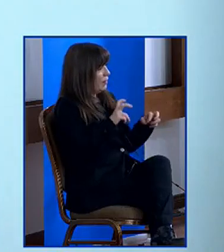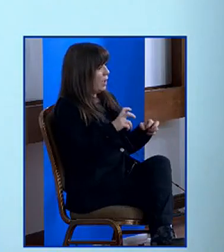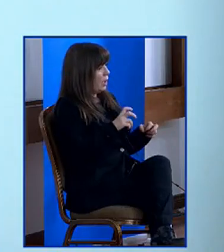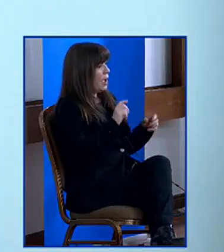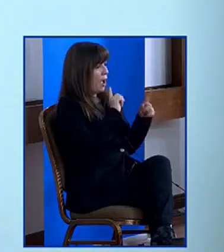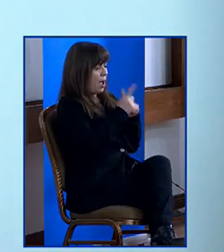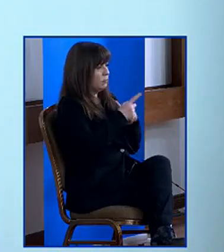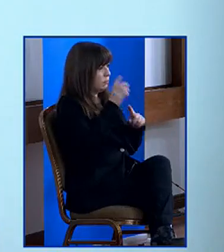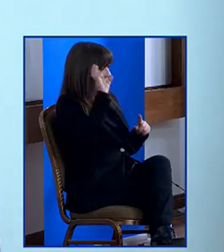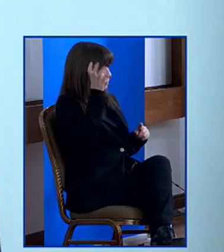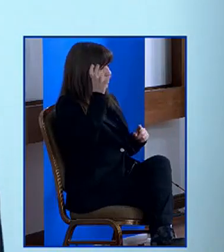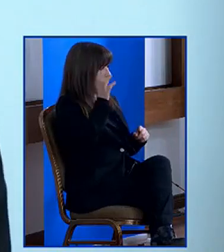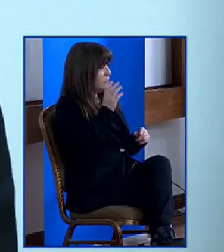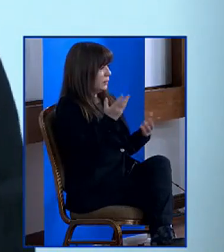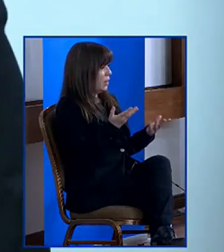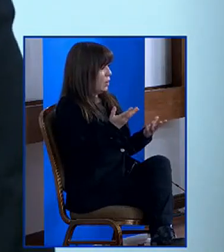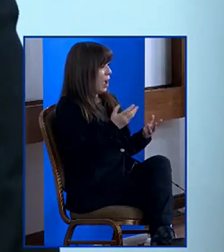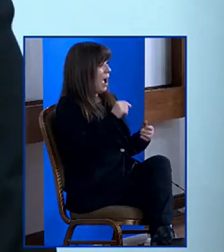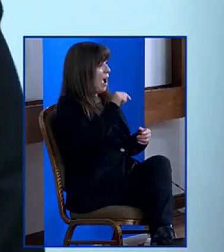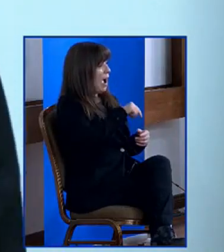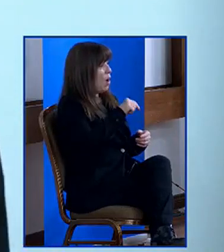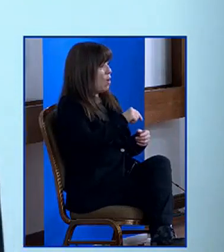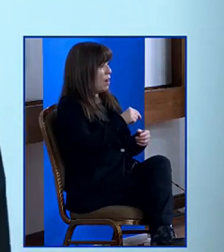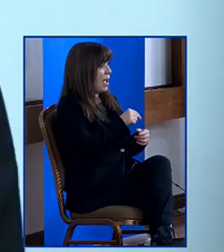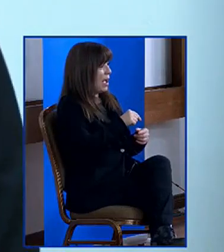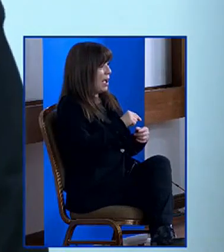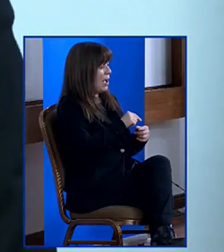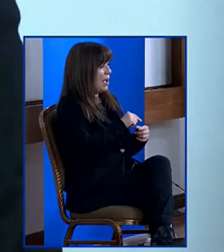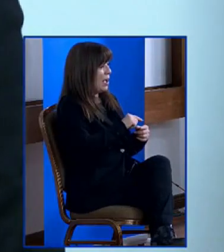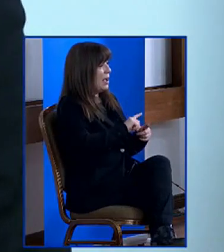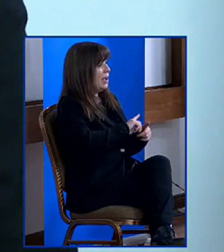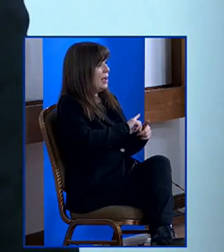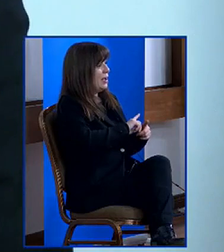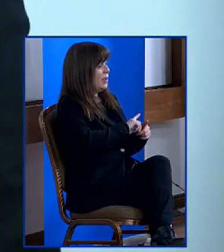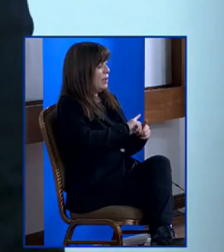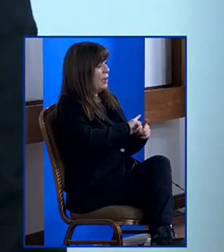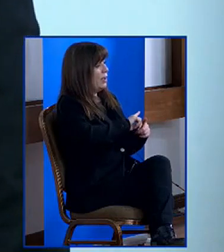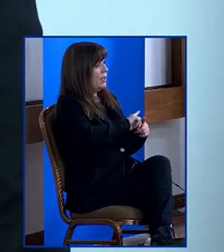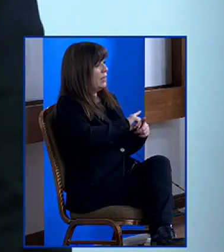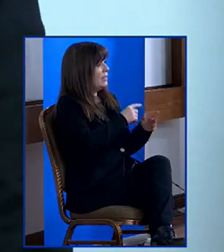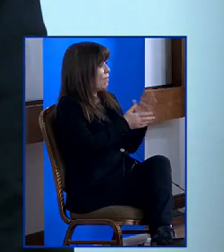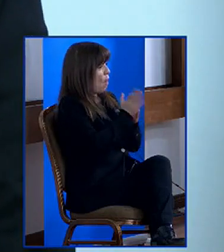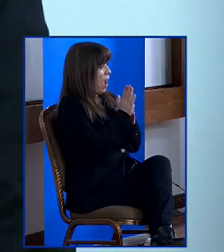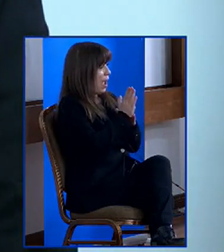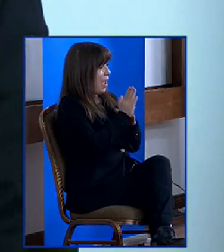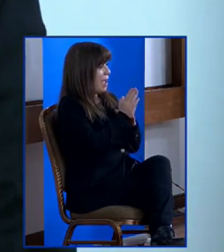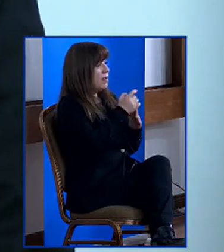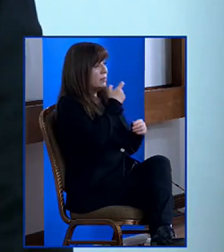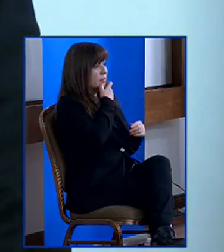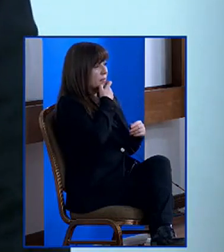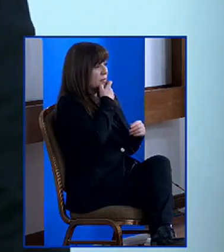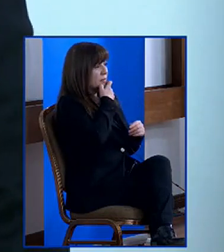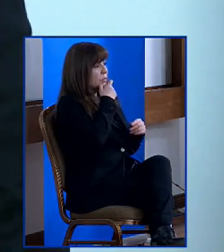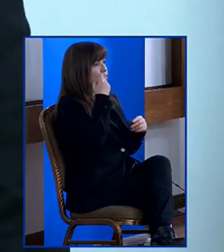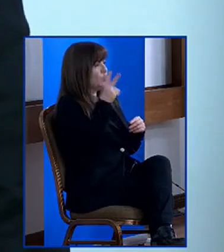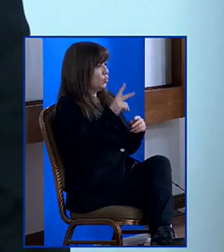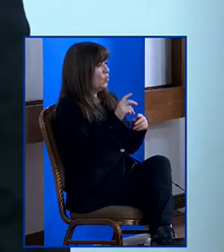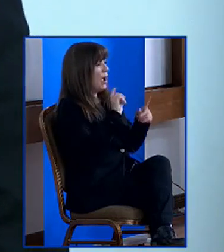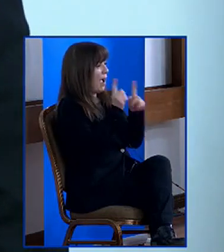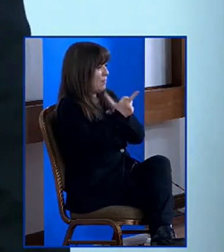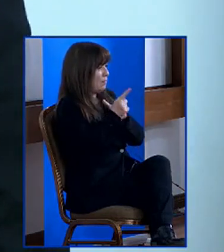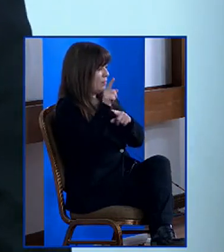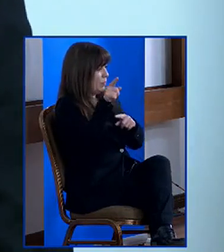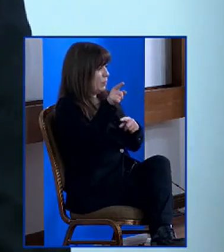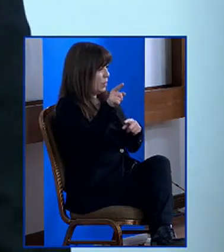big enforced absence these past few months. One of the reasons the residence has been closed is we've been trying to